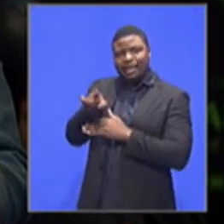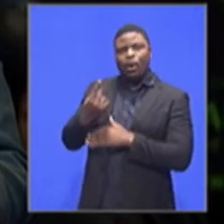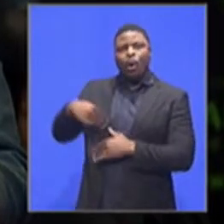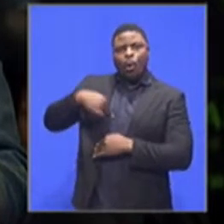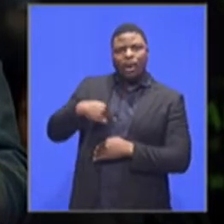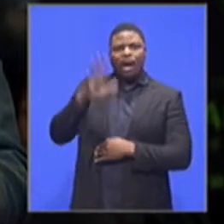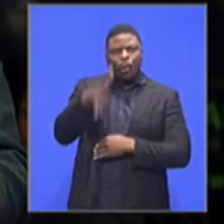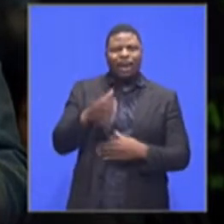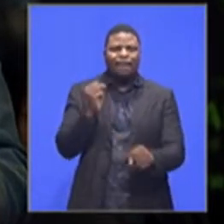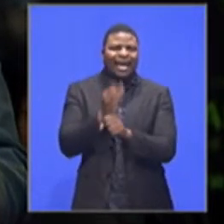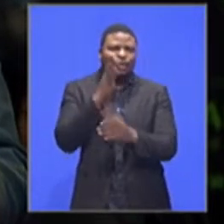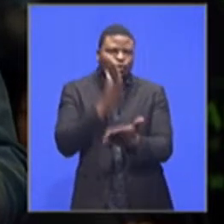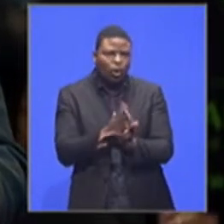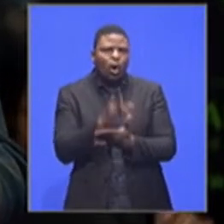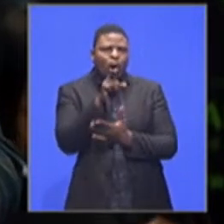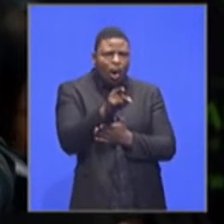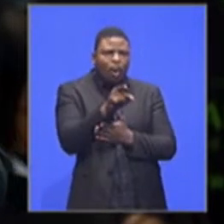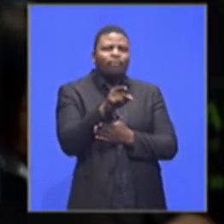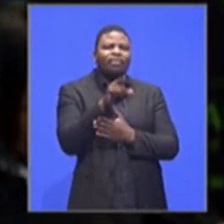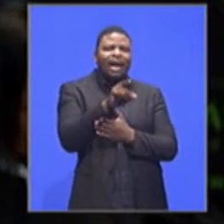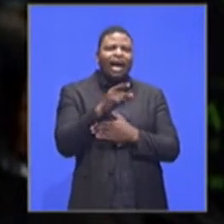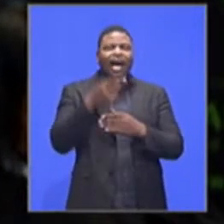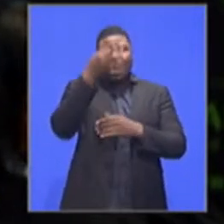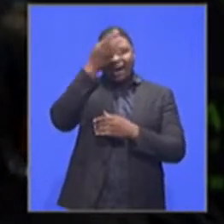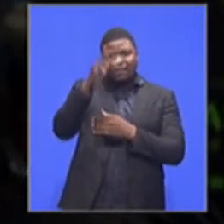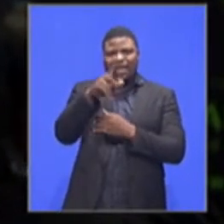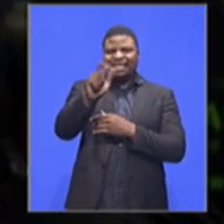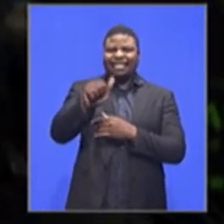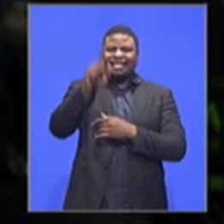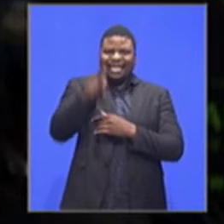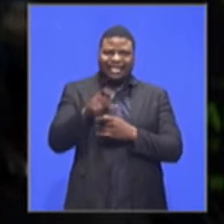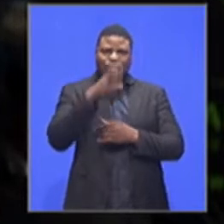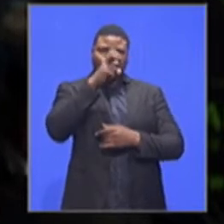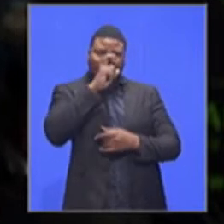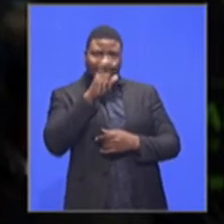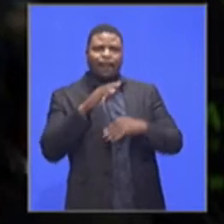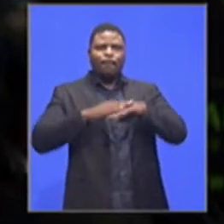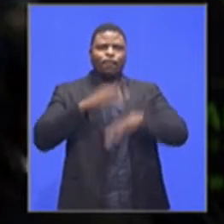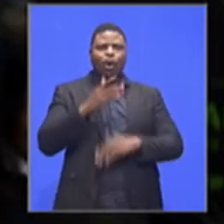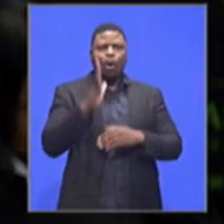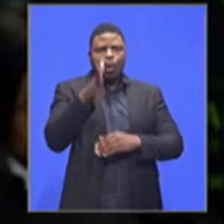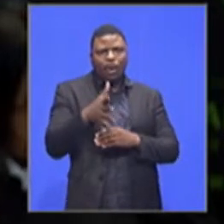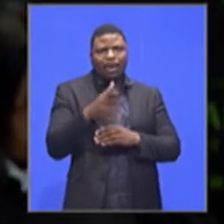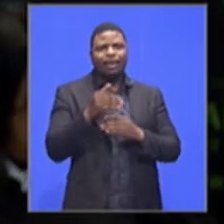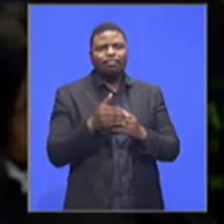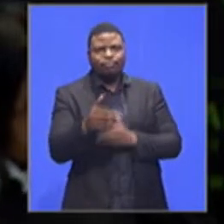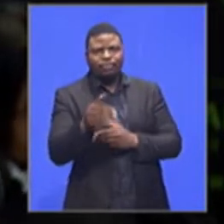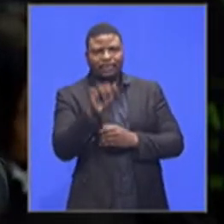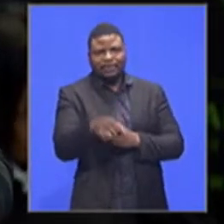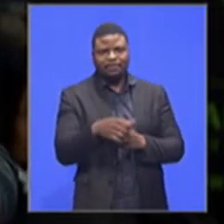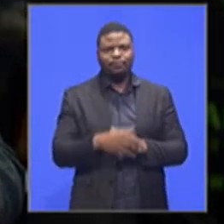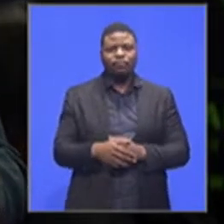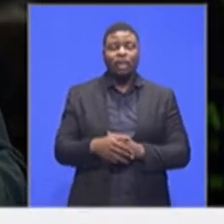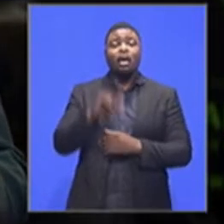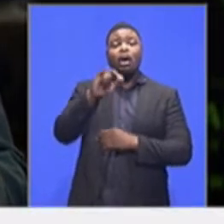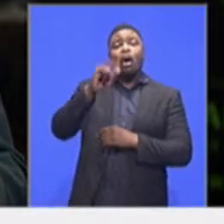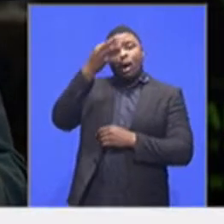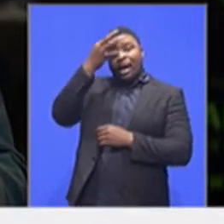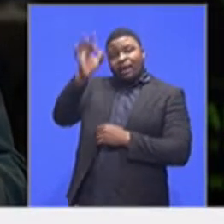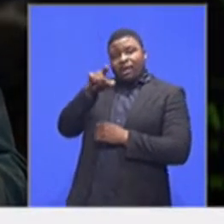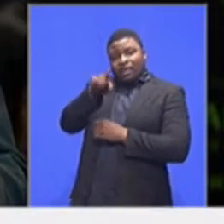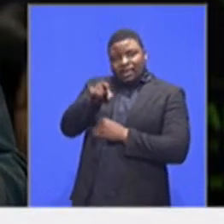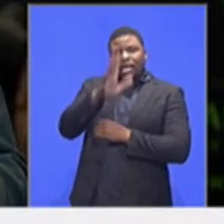restraint. Accordingly, government non-interest spending will be kept below the level of revenue into the